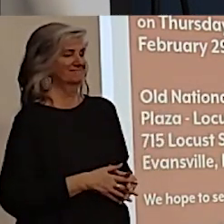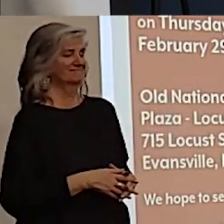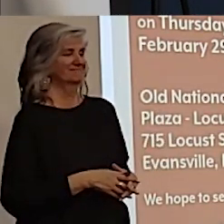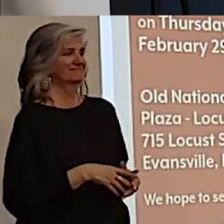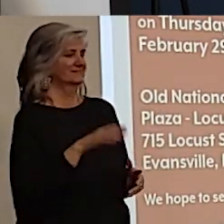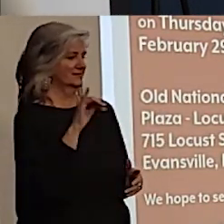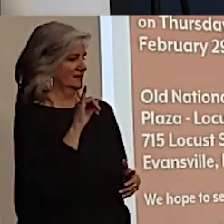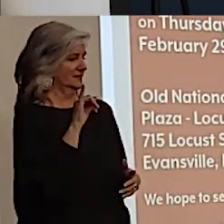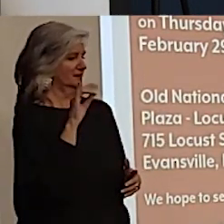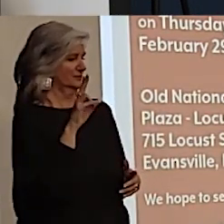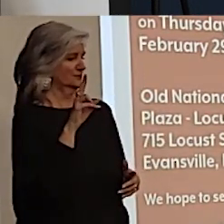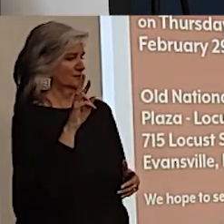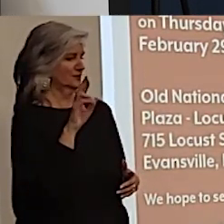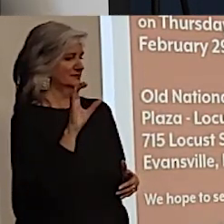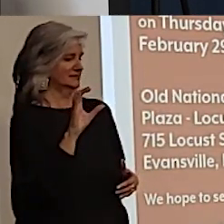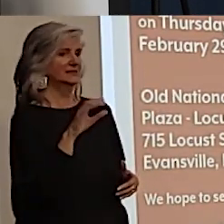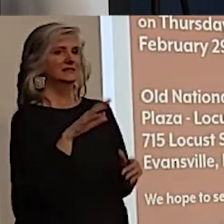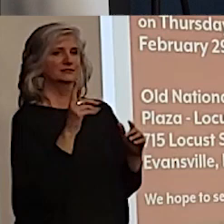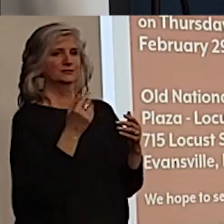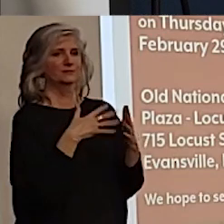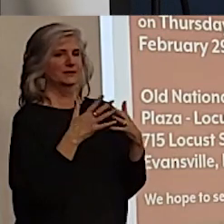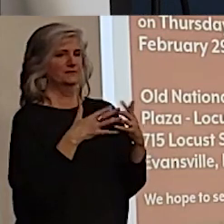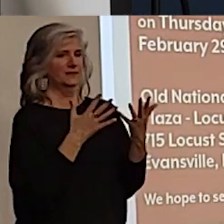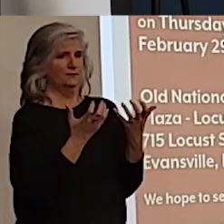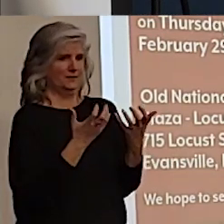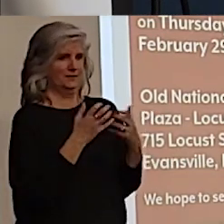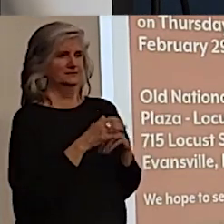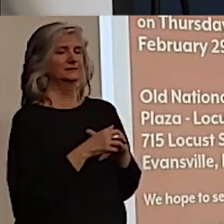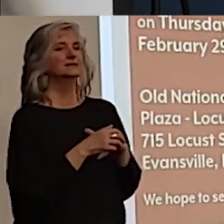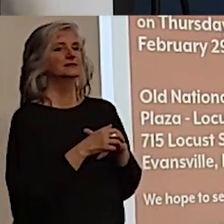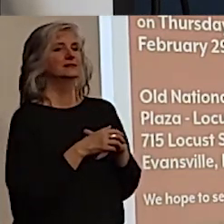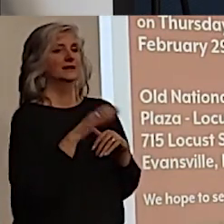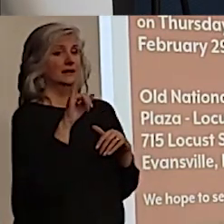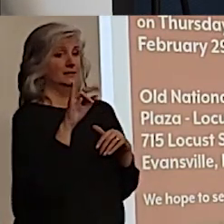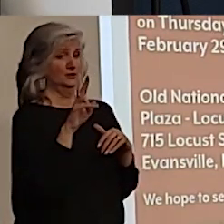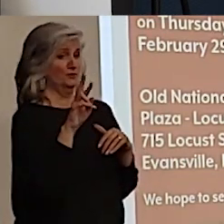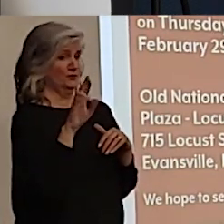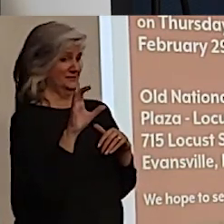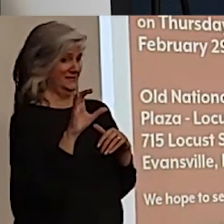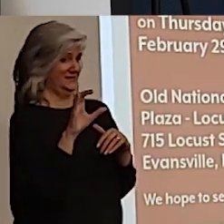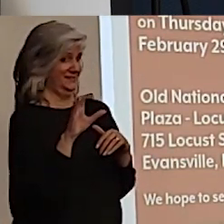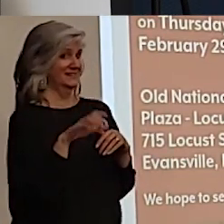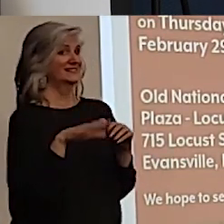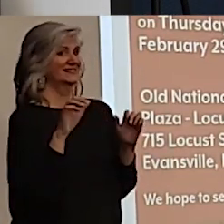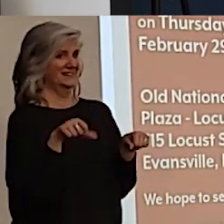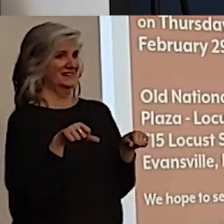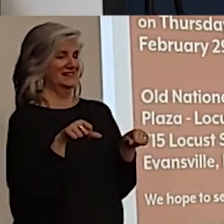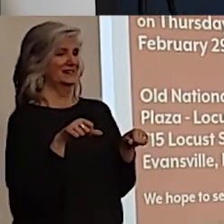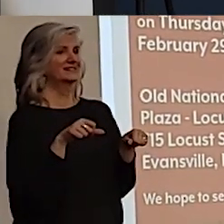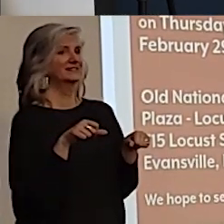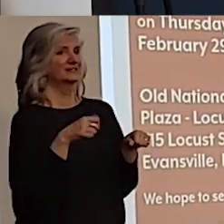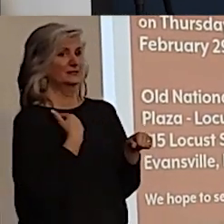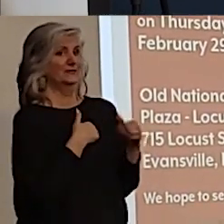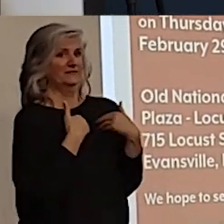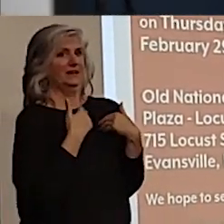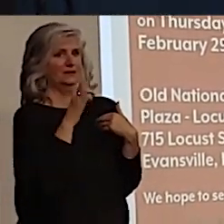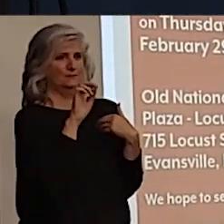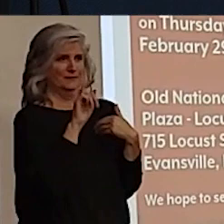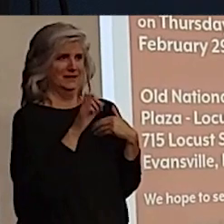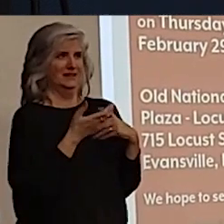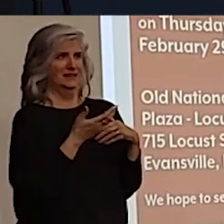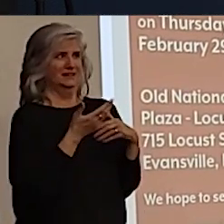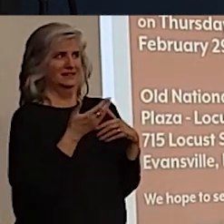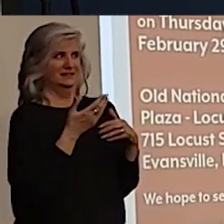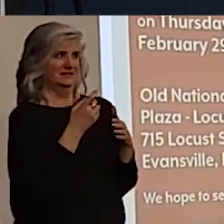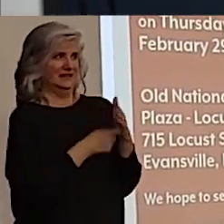IURC can do whatever they want to do. And IURC can, we've had several rate cases recently, we've